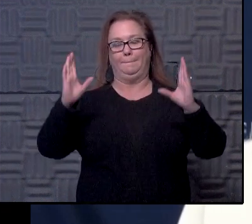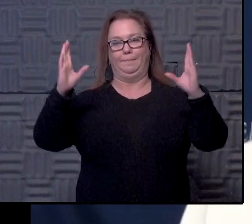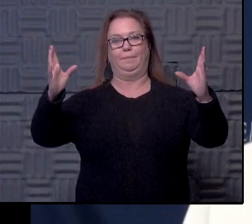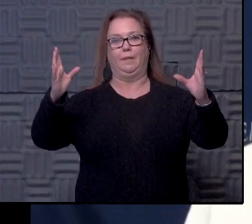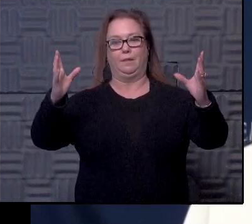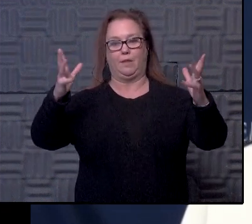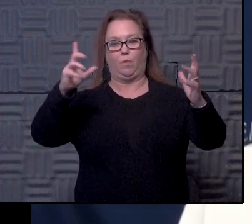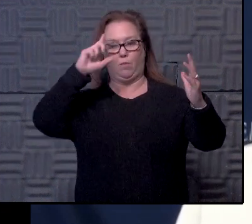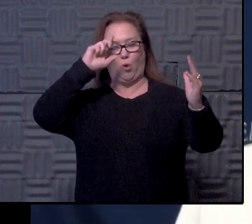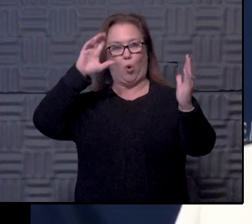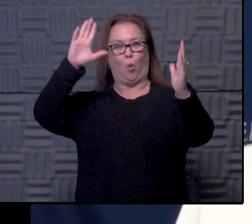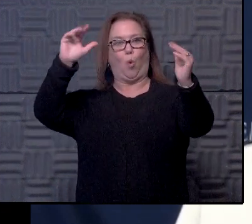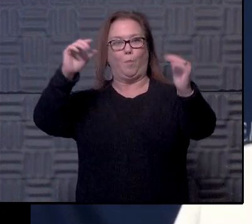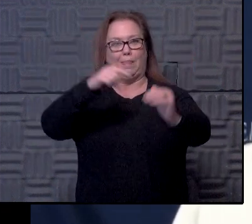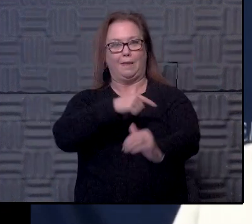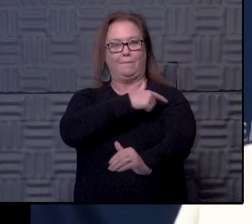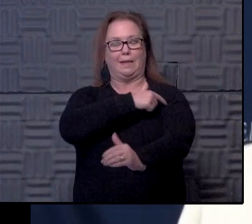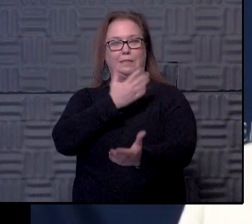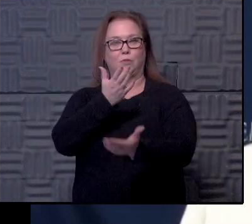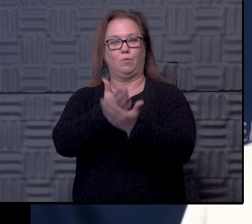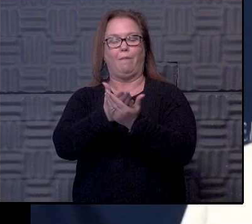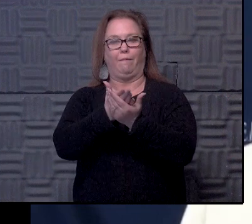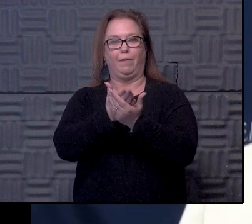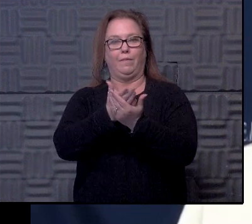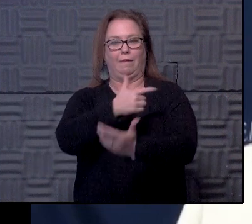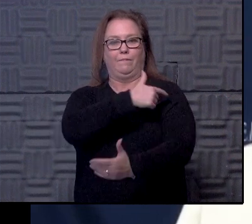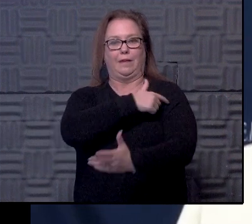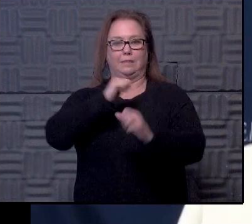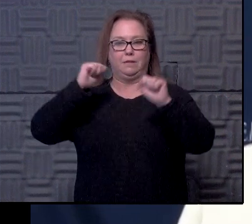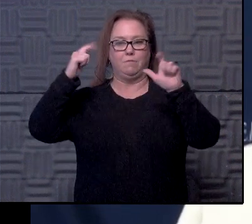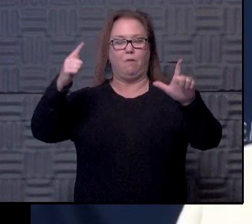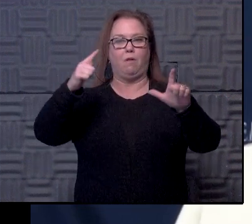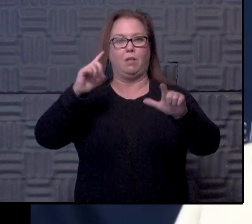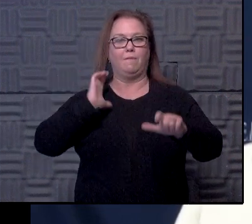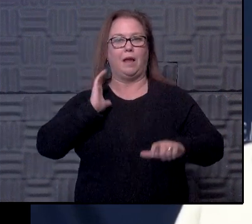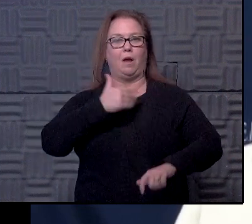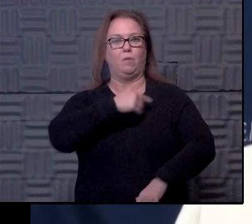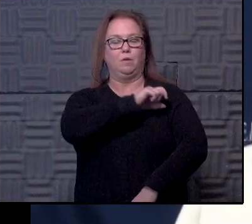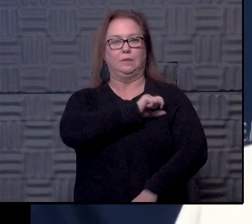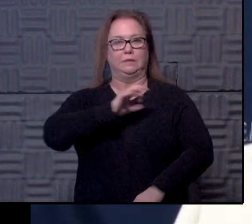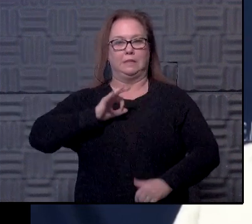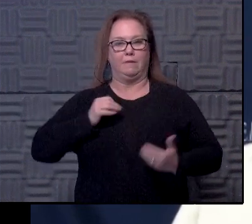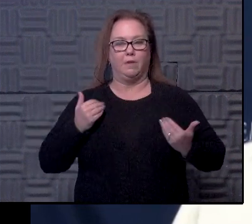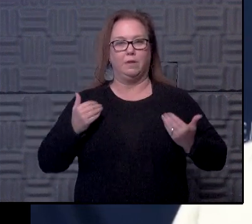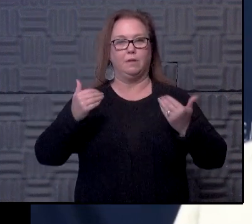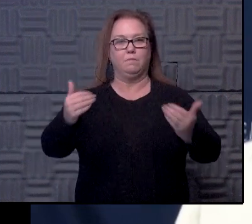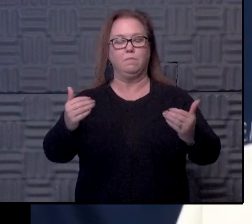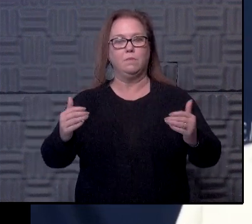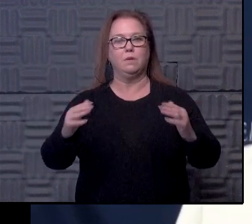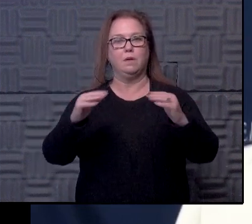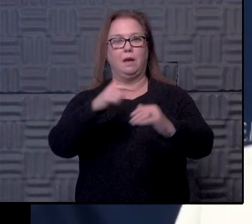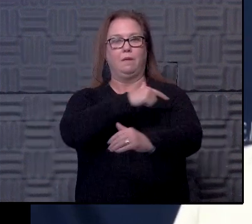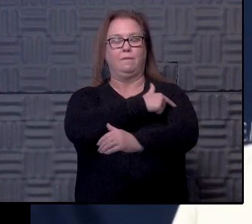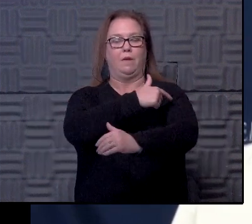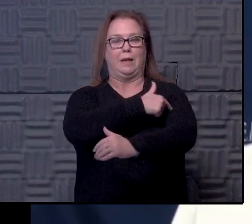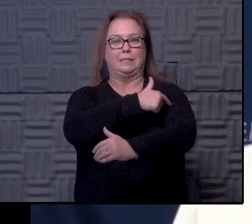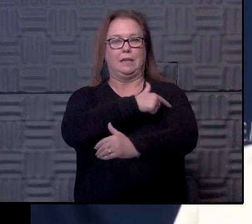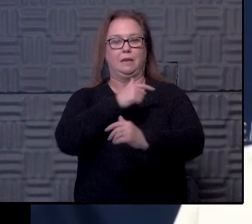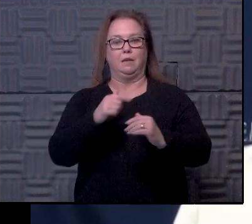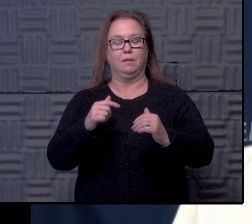hopeful that we would be able to achieve for vaccinating all of our healthcare workers and beginning to move right to more